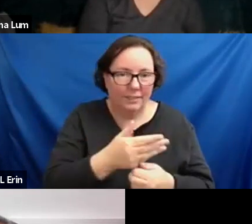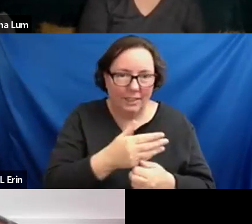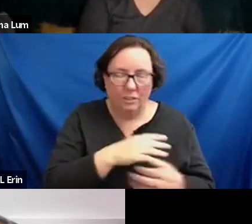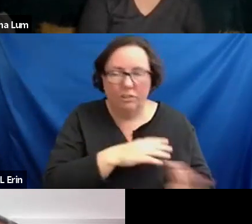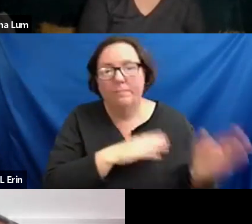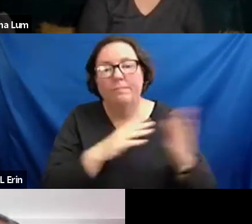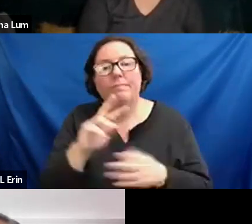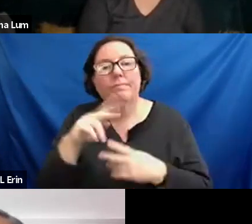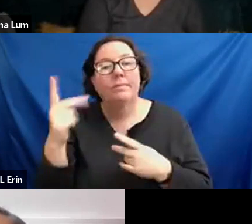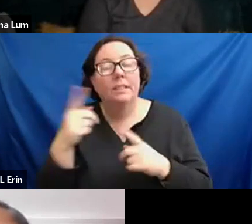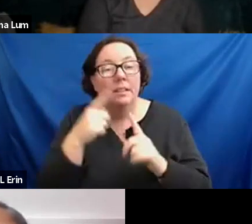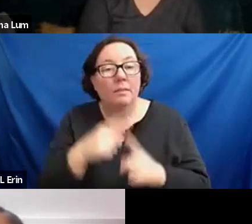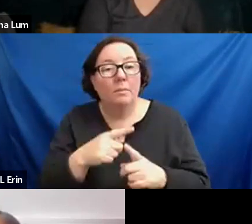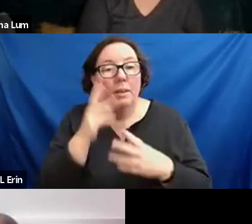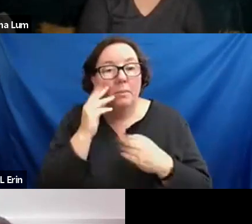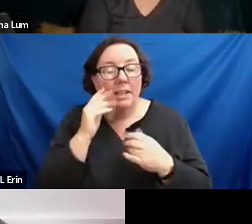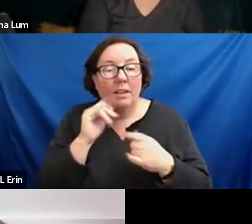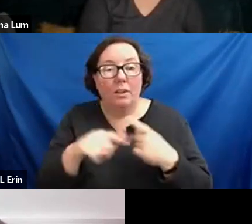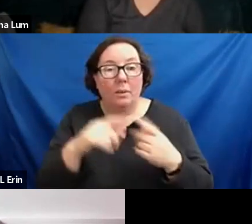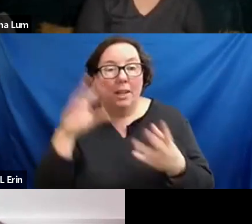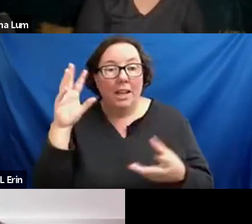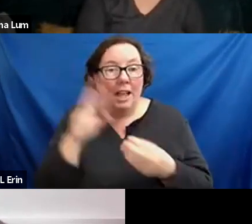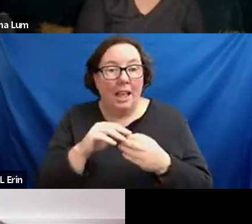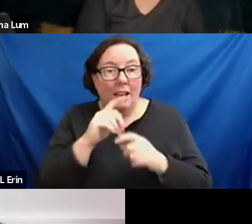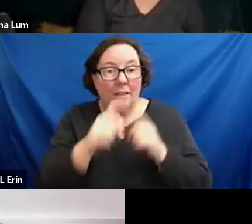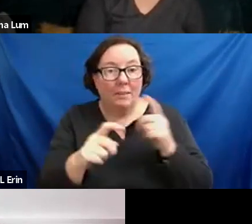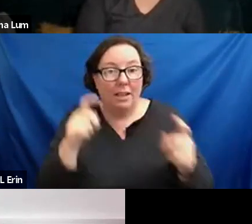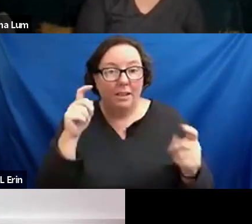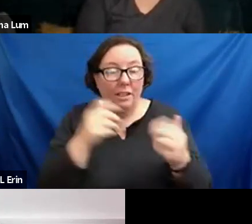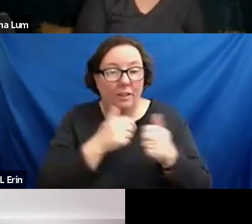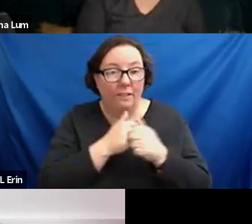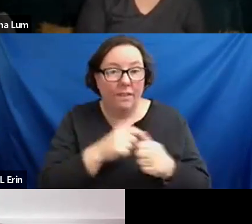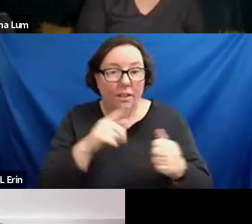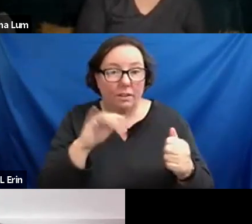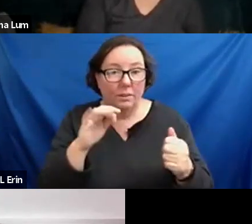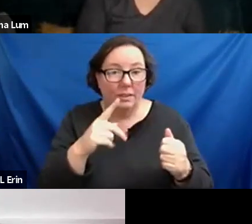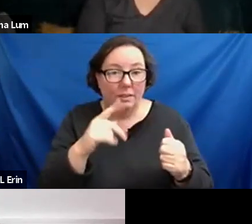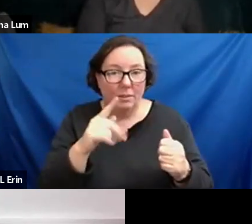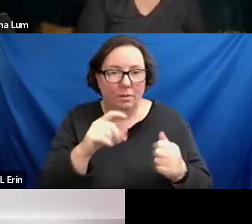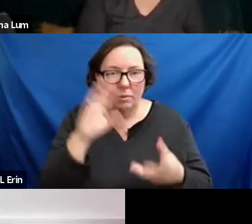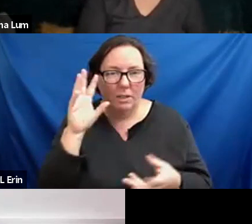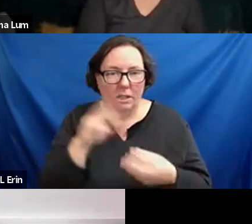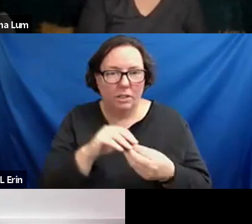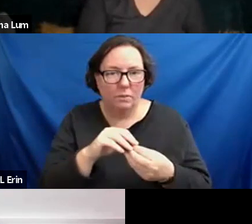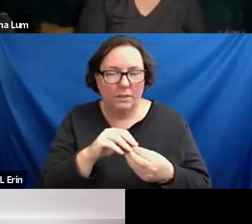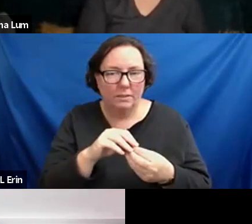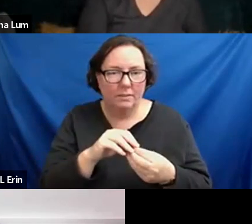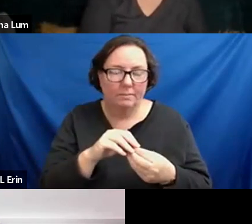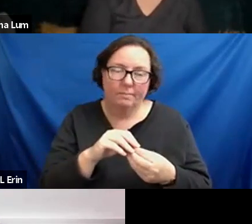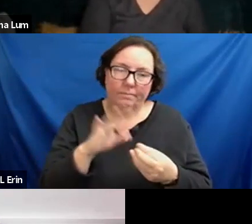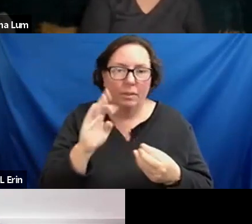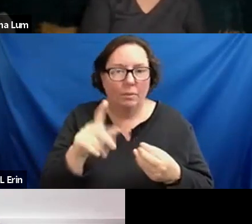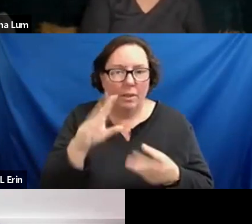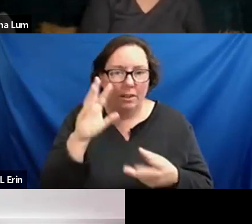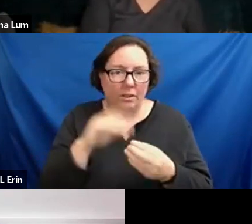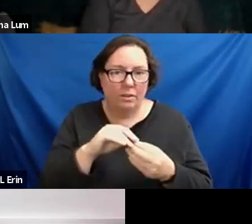data is when I added up the allocation by zip code, it totals, well, the total